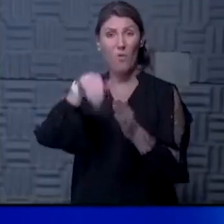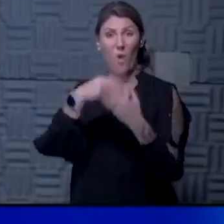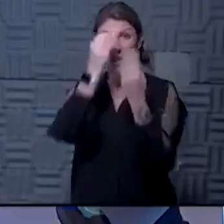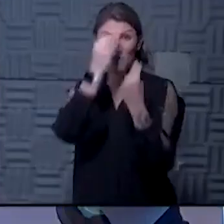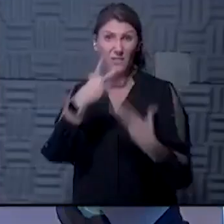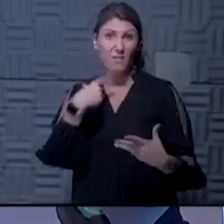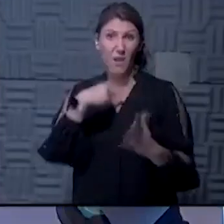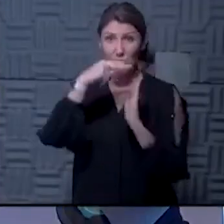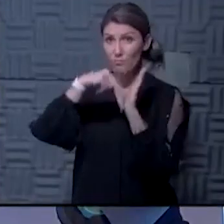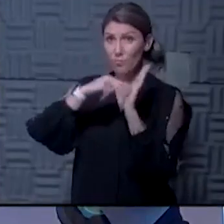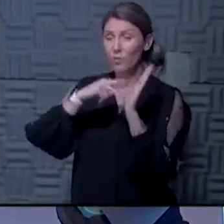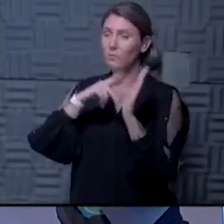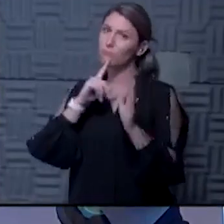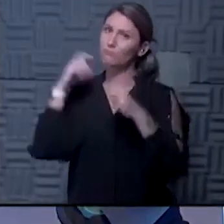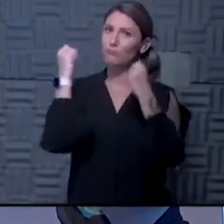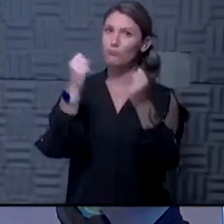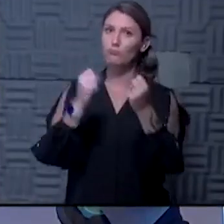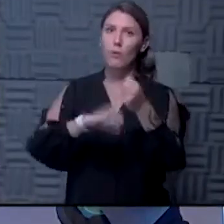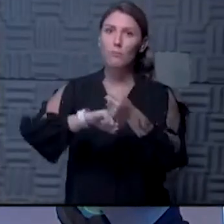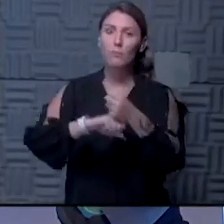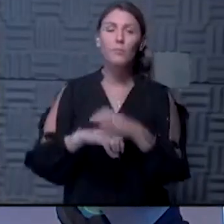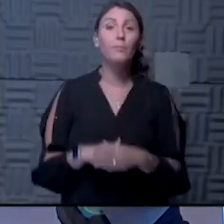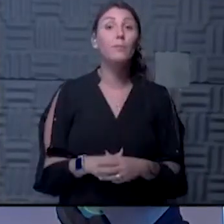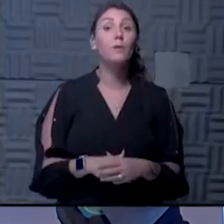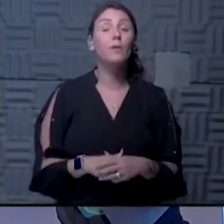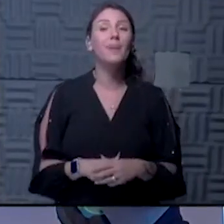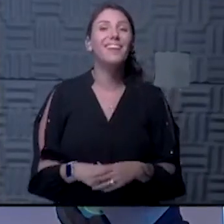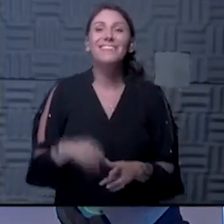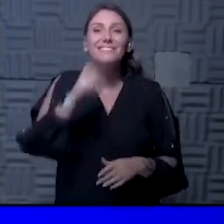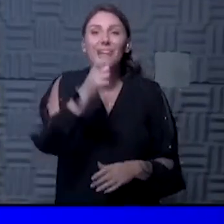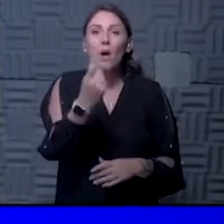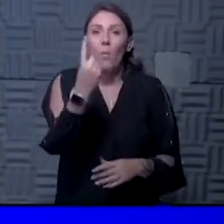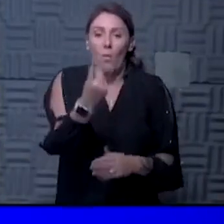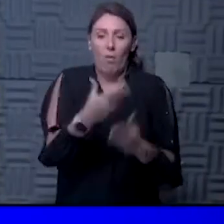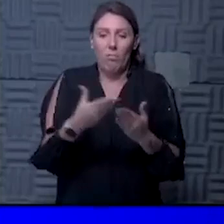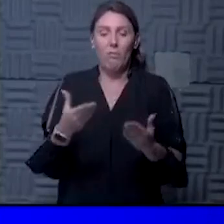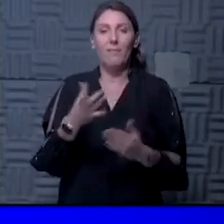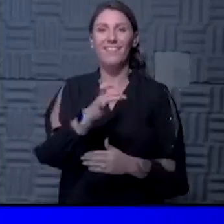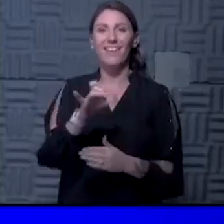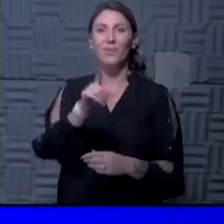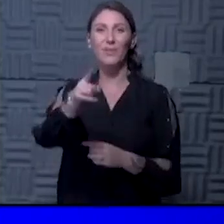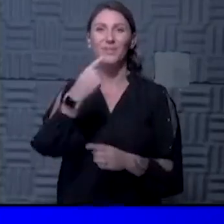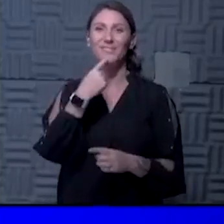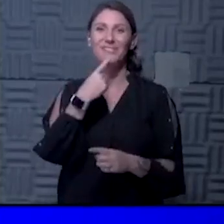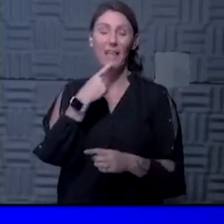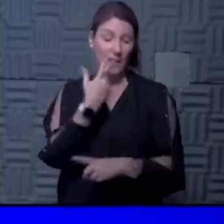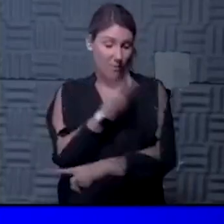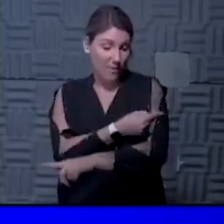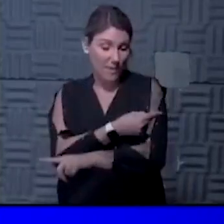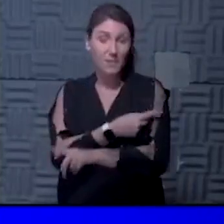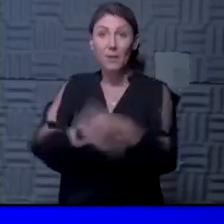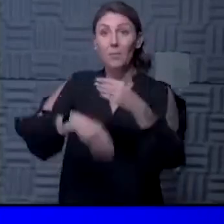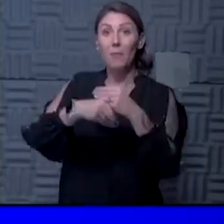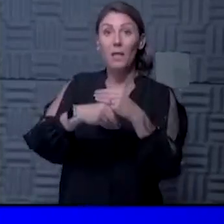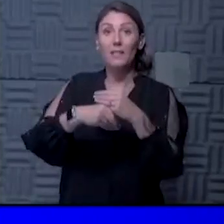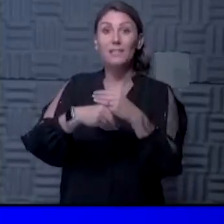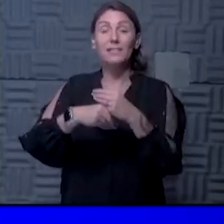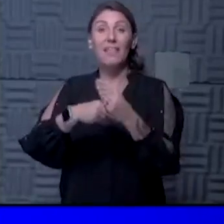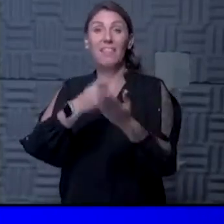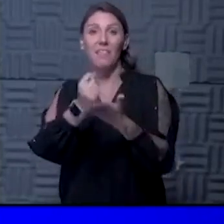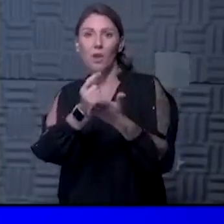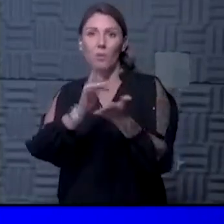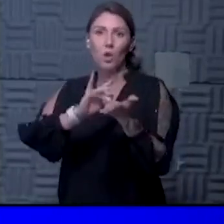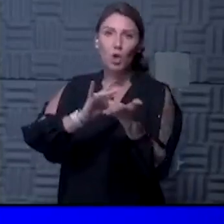strong. Yeah, and certainly it's going to not be one thing, just as you said, the vaccine plus therapeutics, whether it's